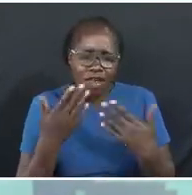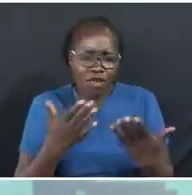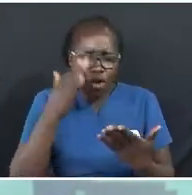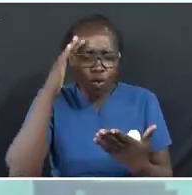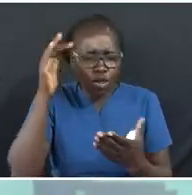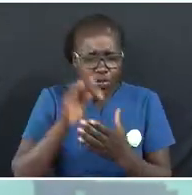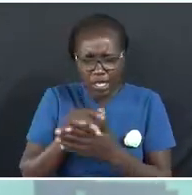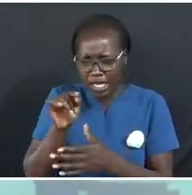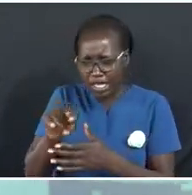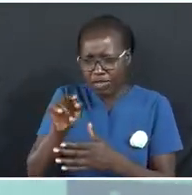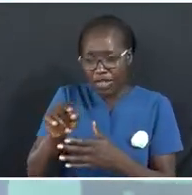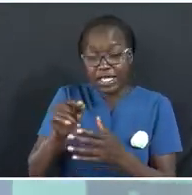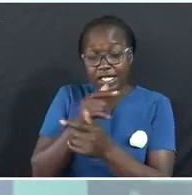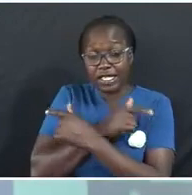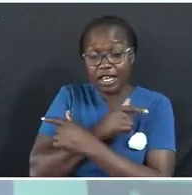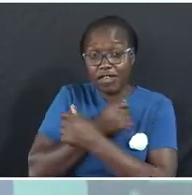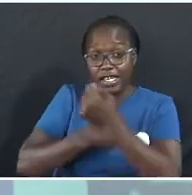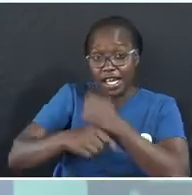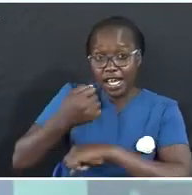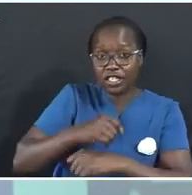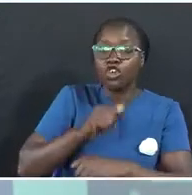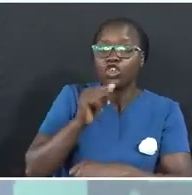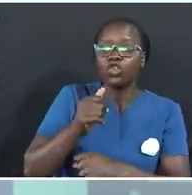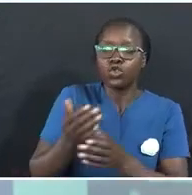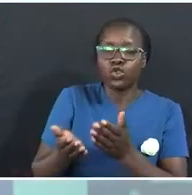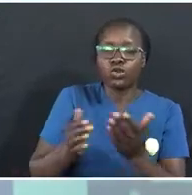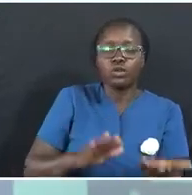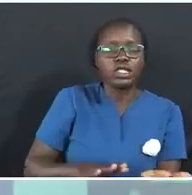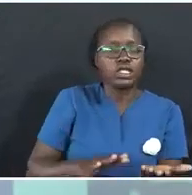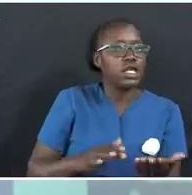believe that kind of act should not perish.